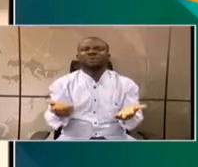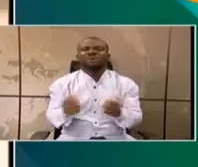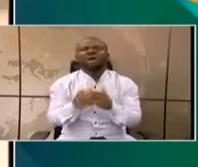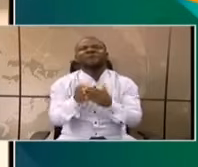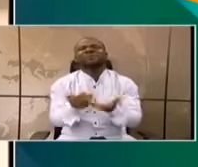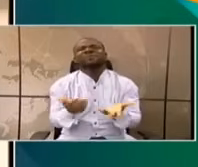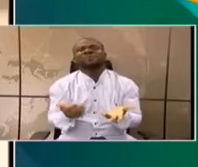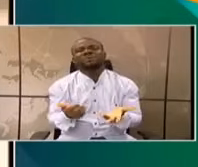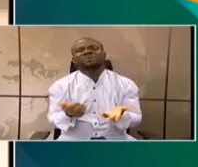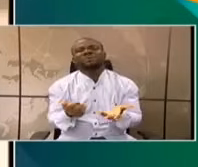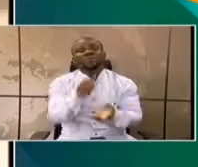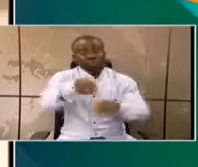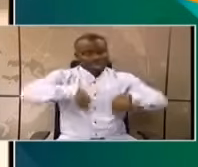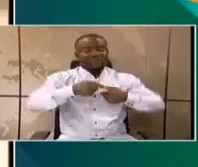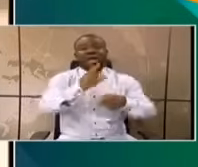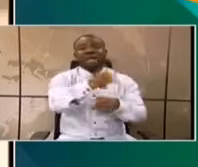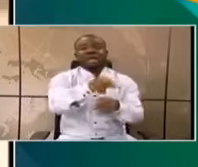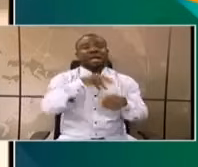Yeah.